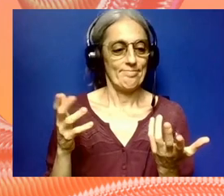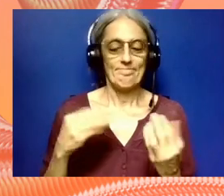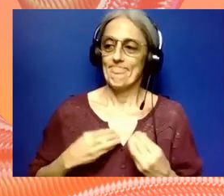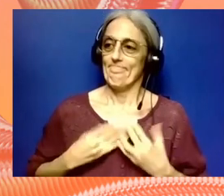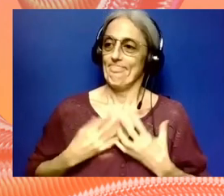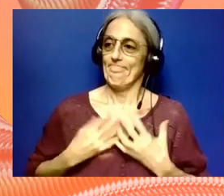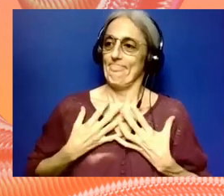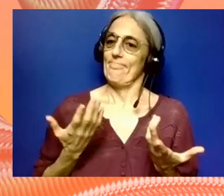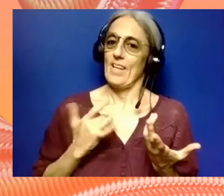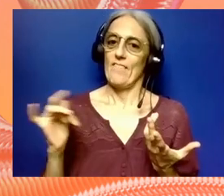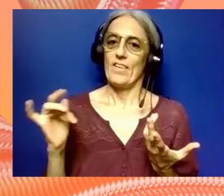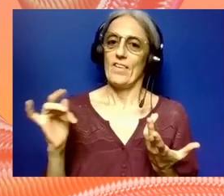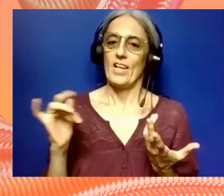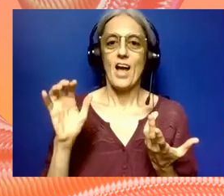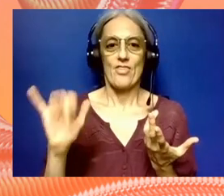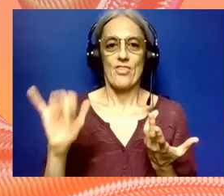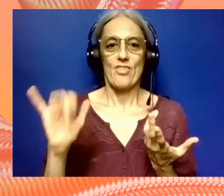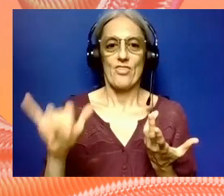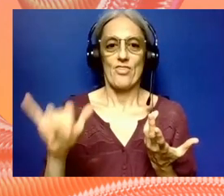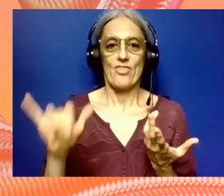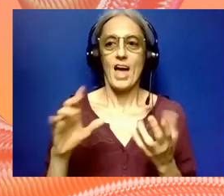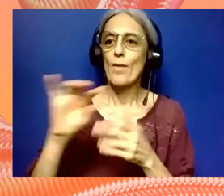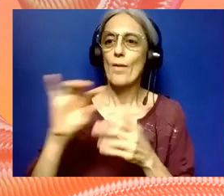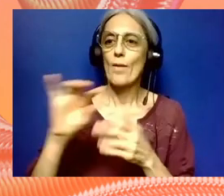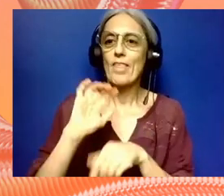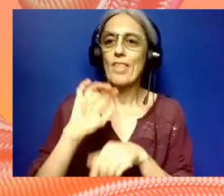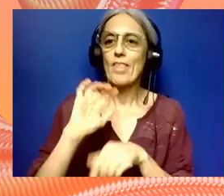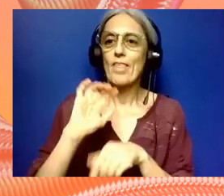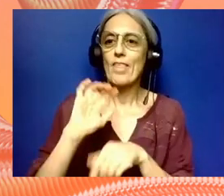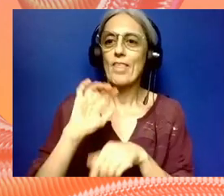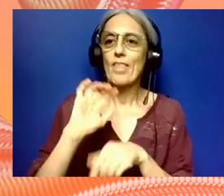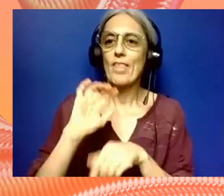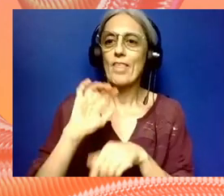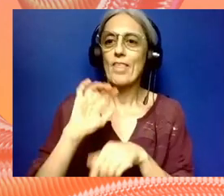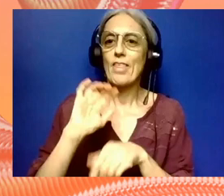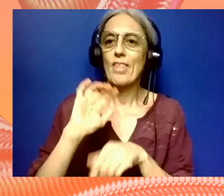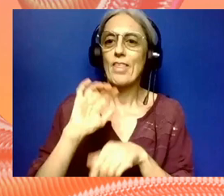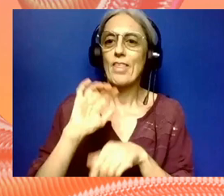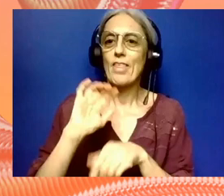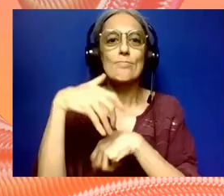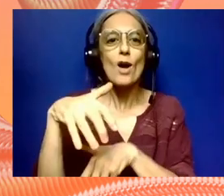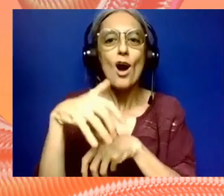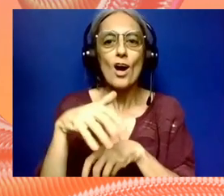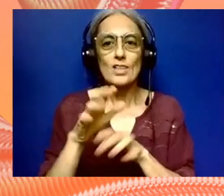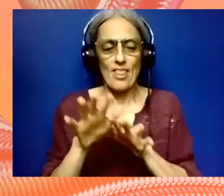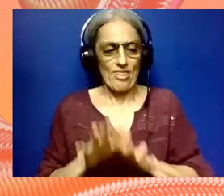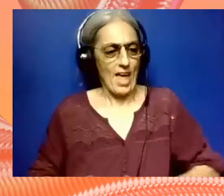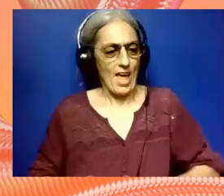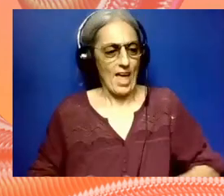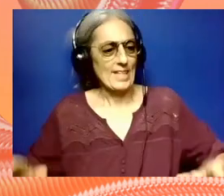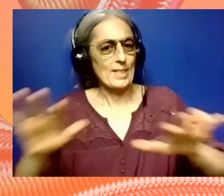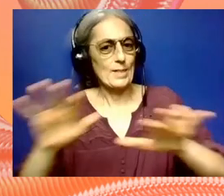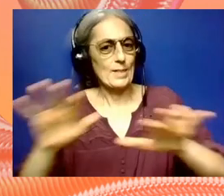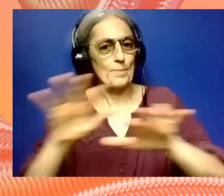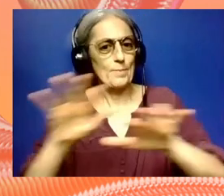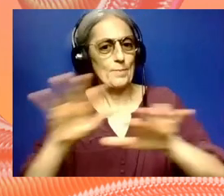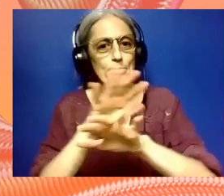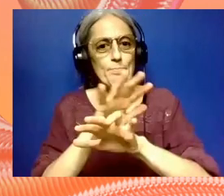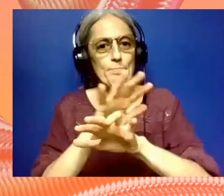the space was structured in such a way that I was like, anybody here would want to come back. Like, this is